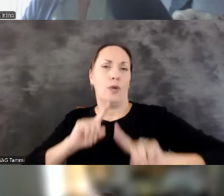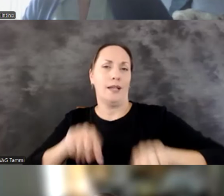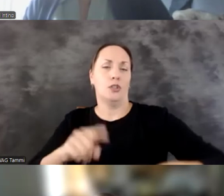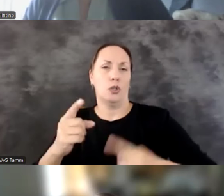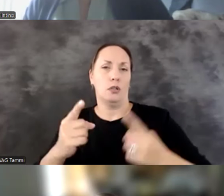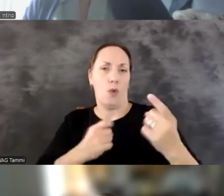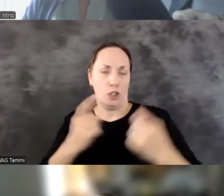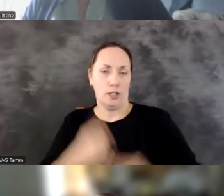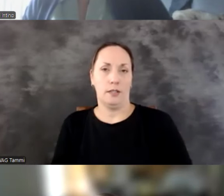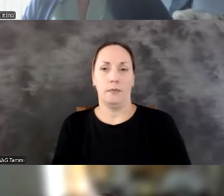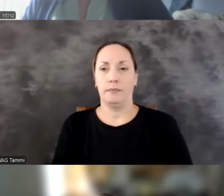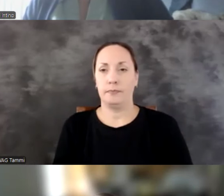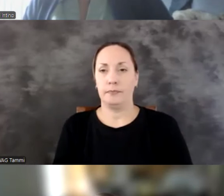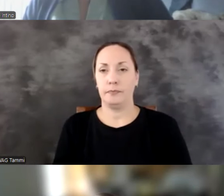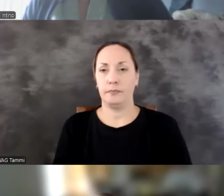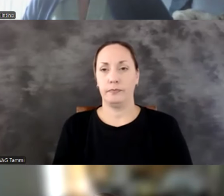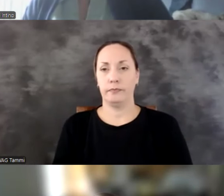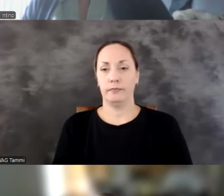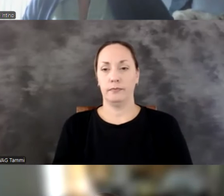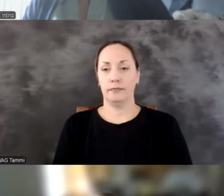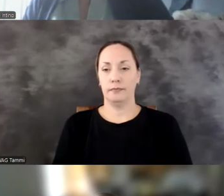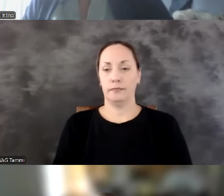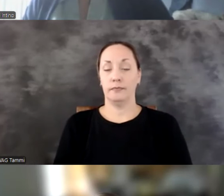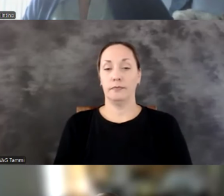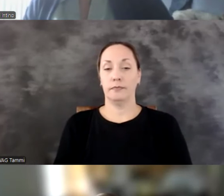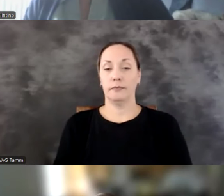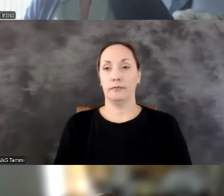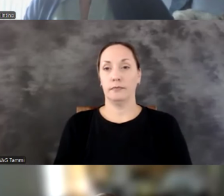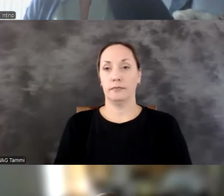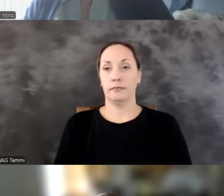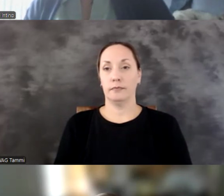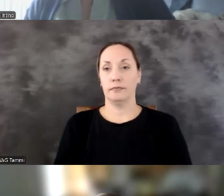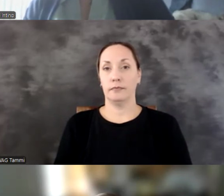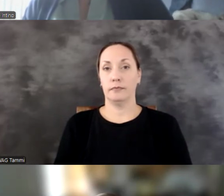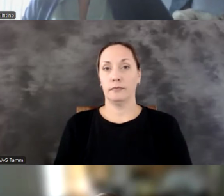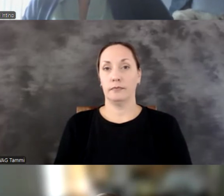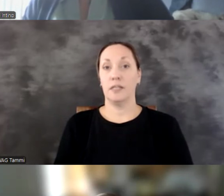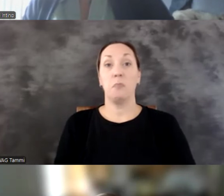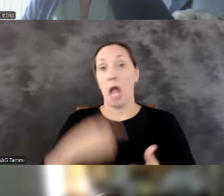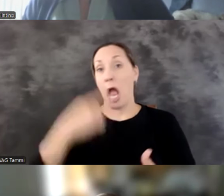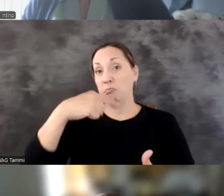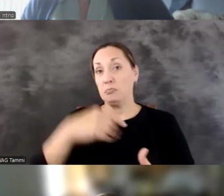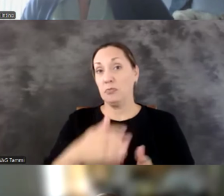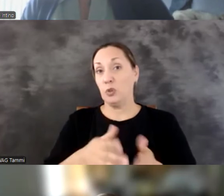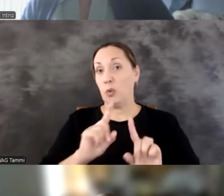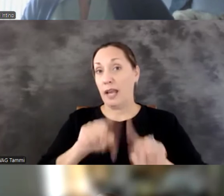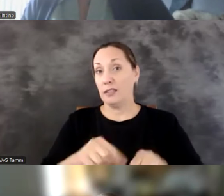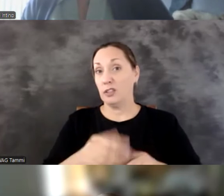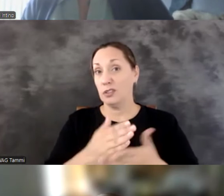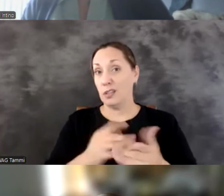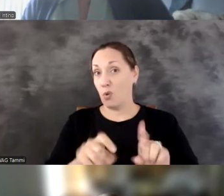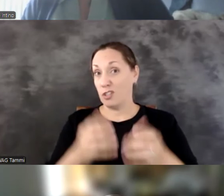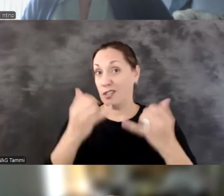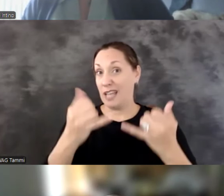for more questions. But again, happy to answer a few questions now if you think we have a few